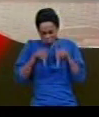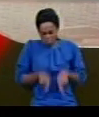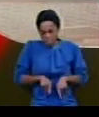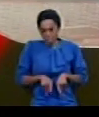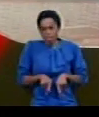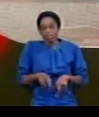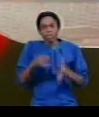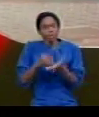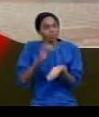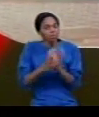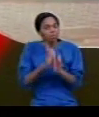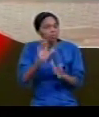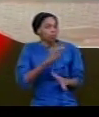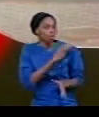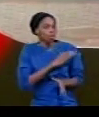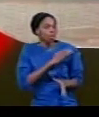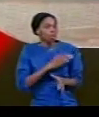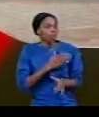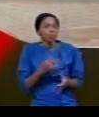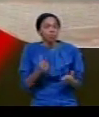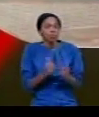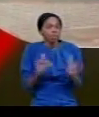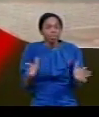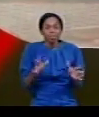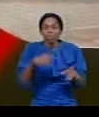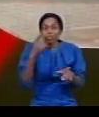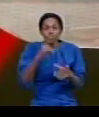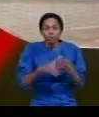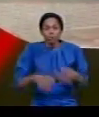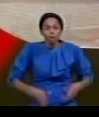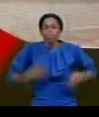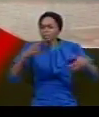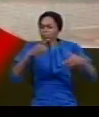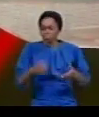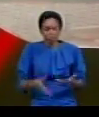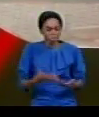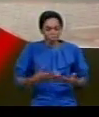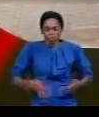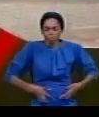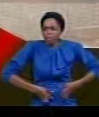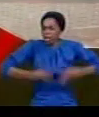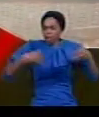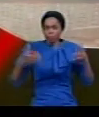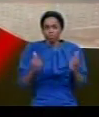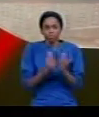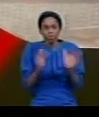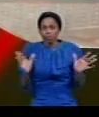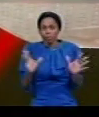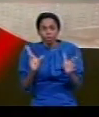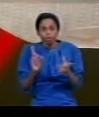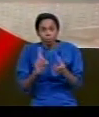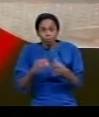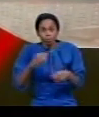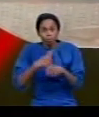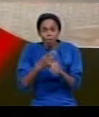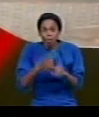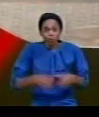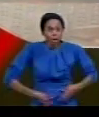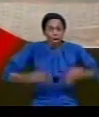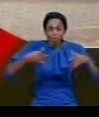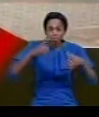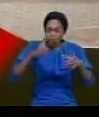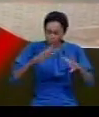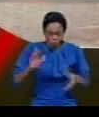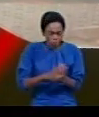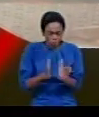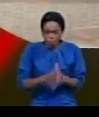personality, even without anything to be angry about, you get angry. Nothing to be furious about, you get furious. Nothing to, you